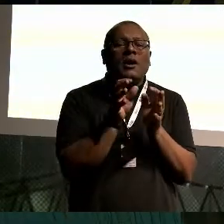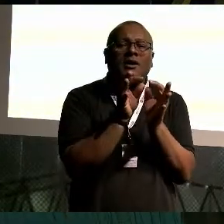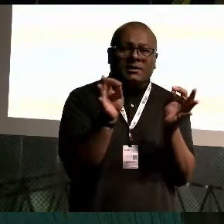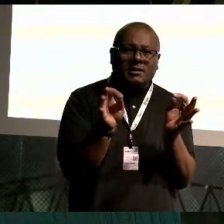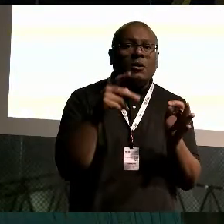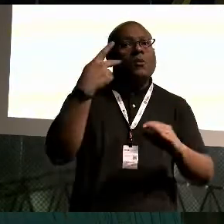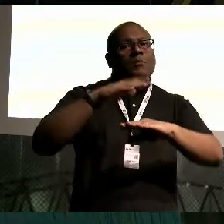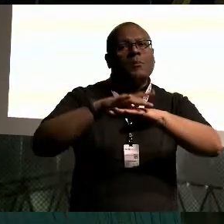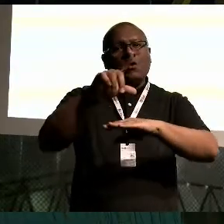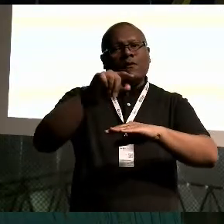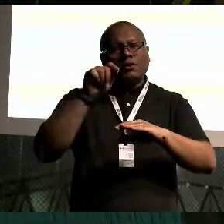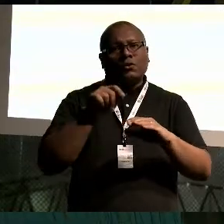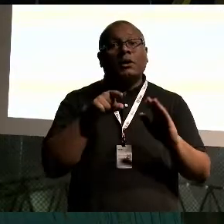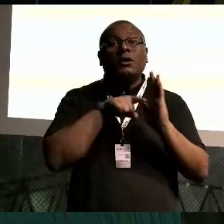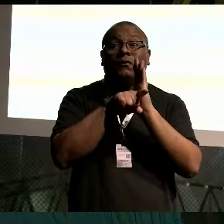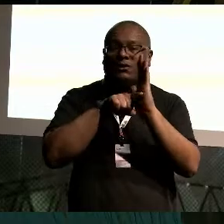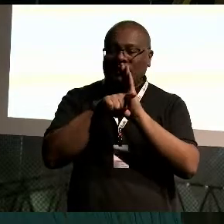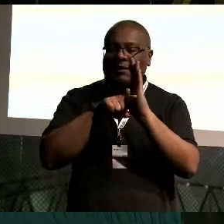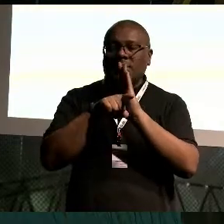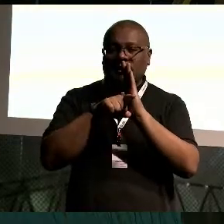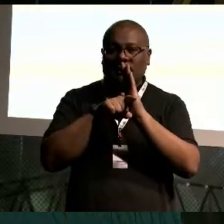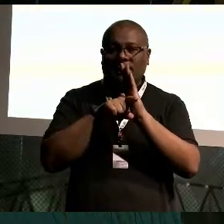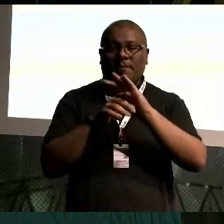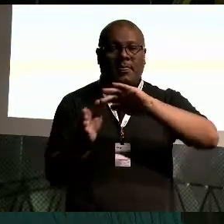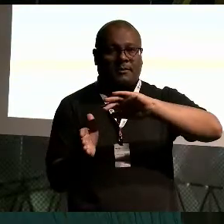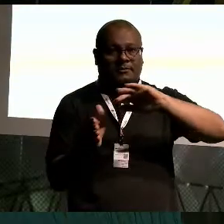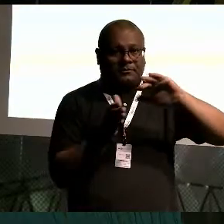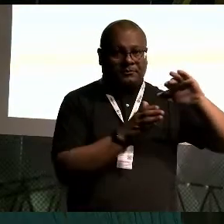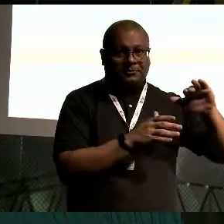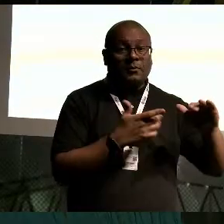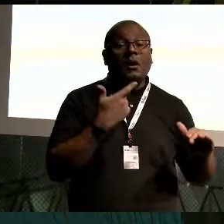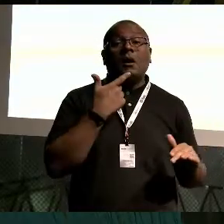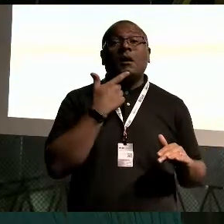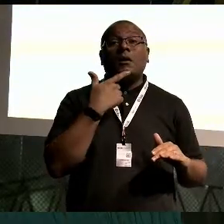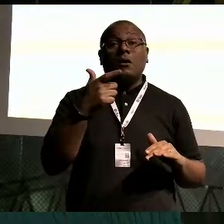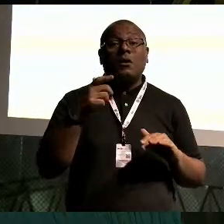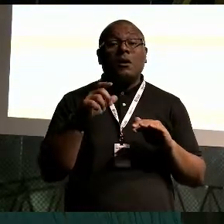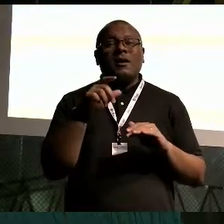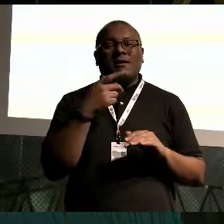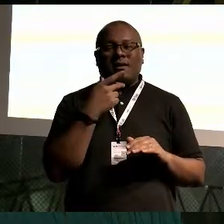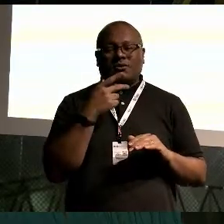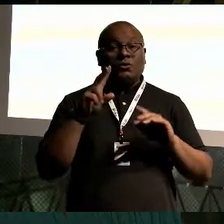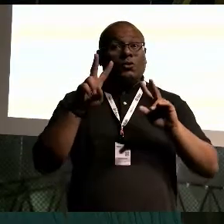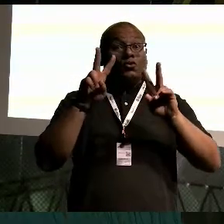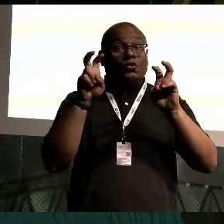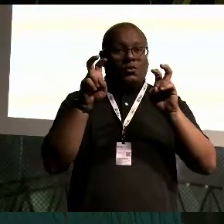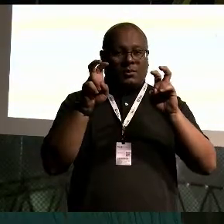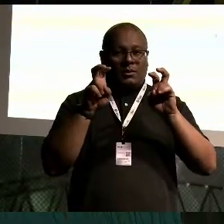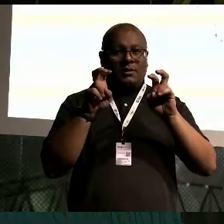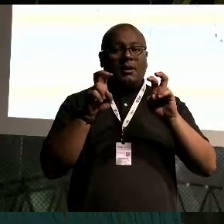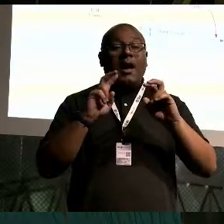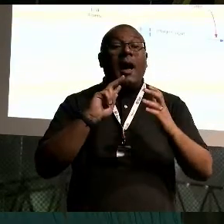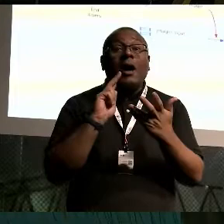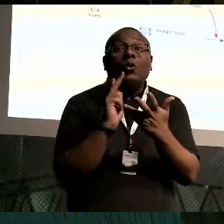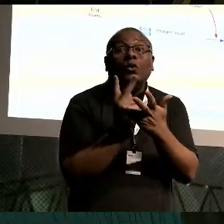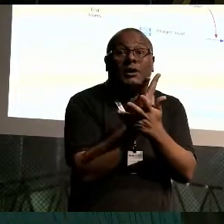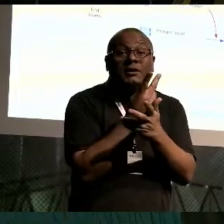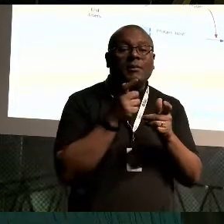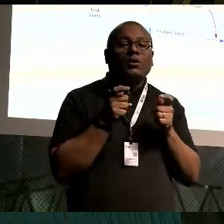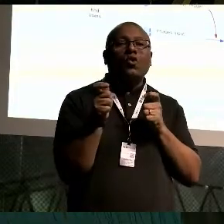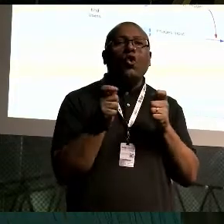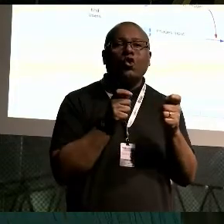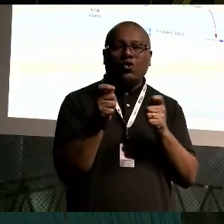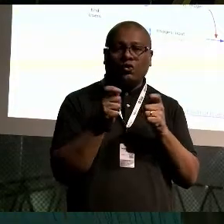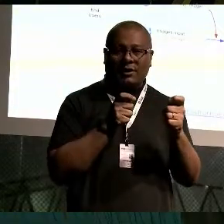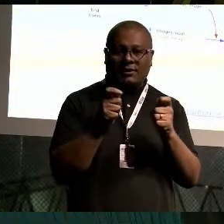Okay, one pattern that I see quite often is what I call event-driven orchestration. So I have this example